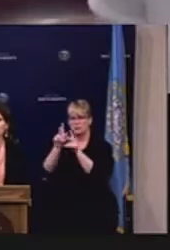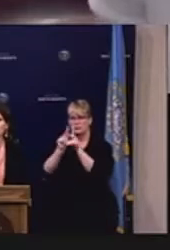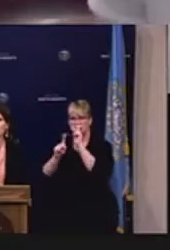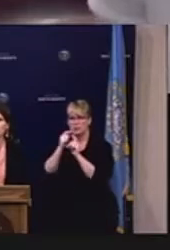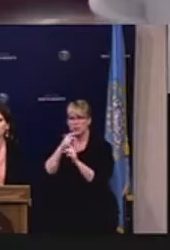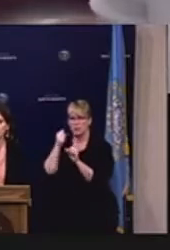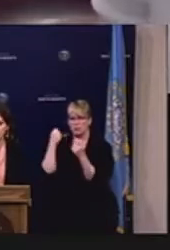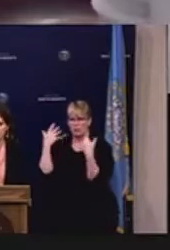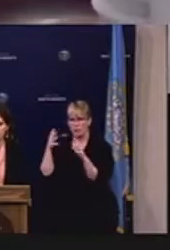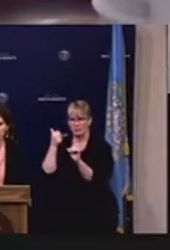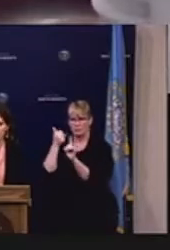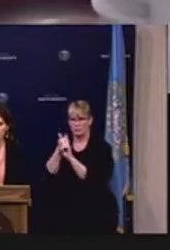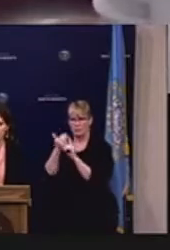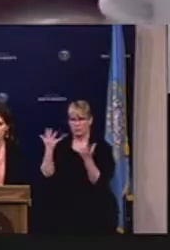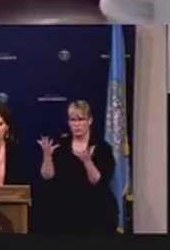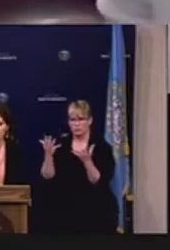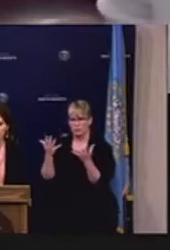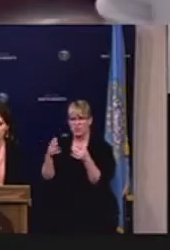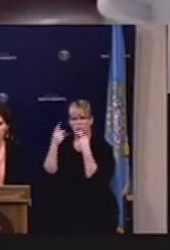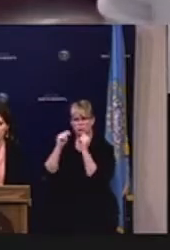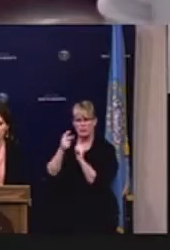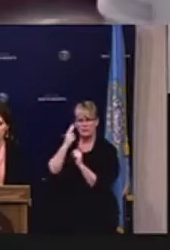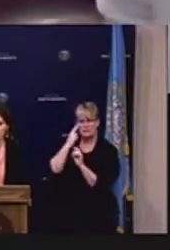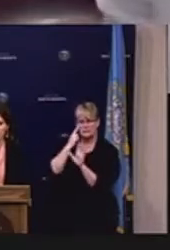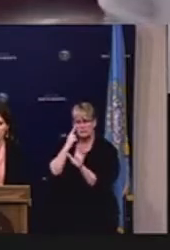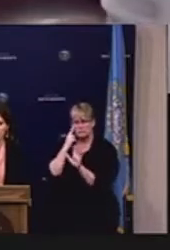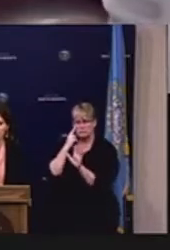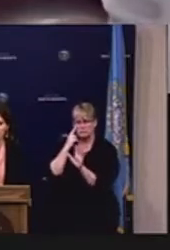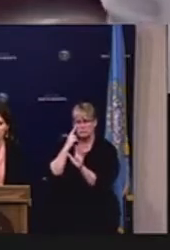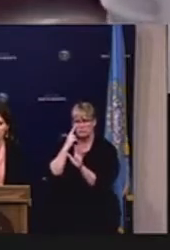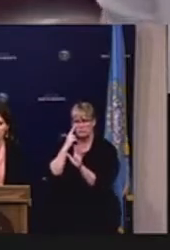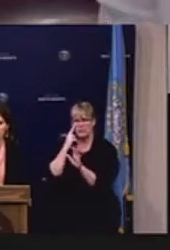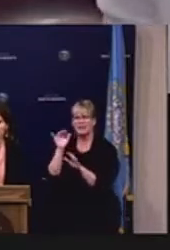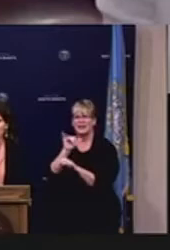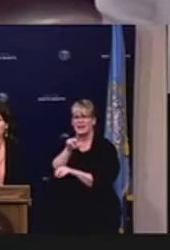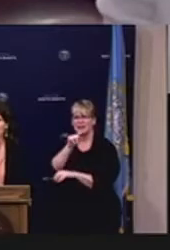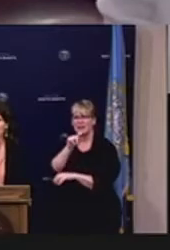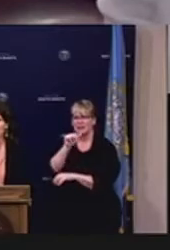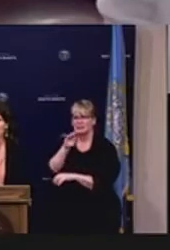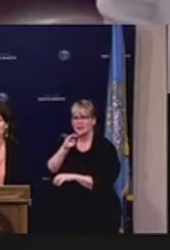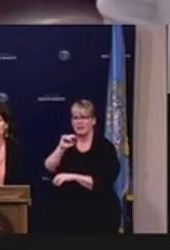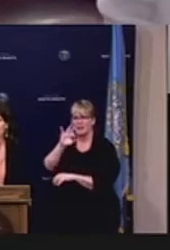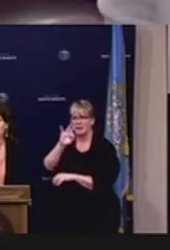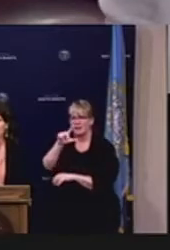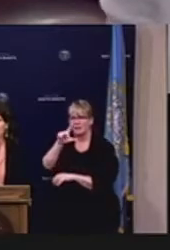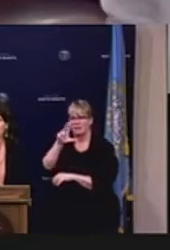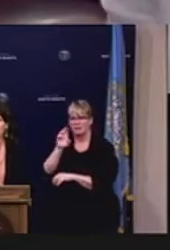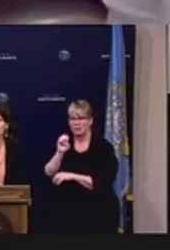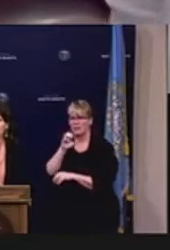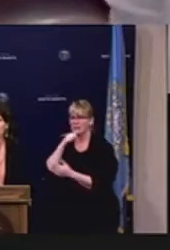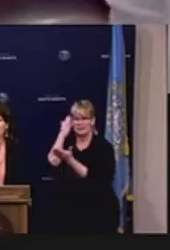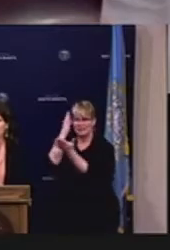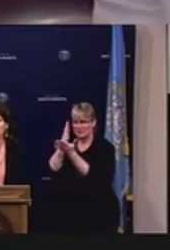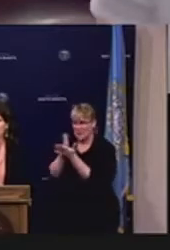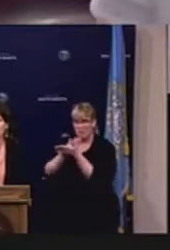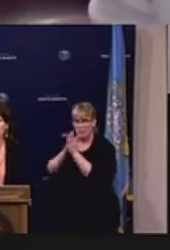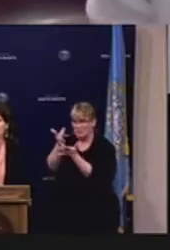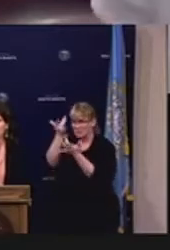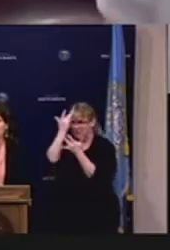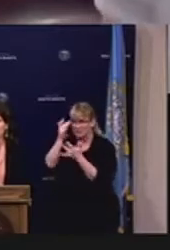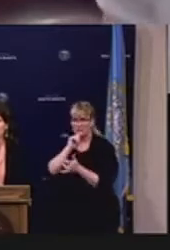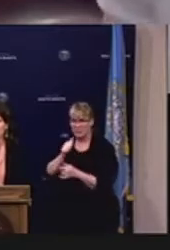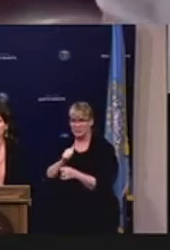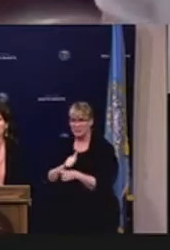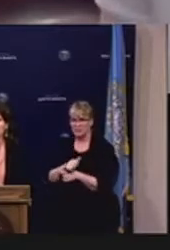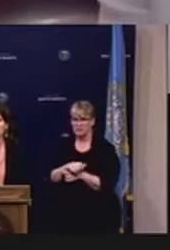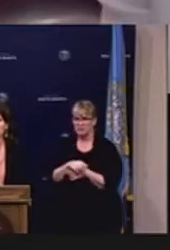exposed, and try to see if, similar to Tamiflu, it doesn't prevent you from getting the illness or prevent you from getting very